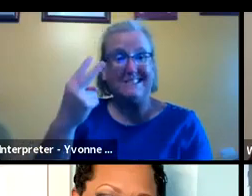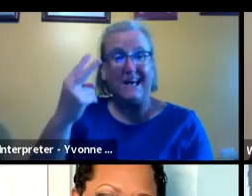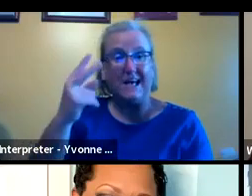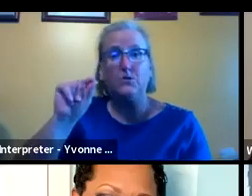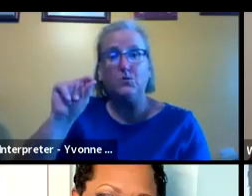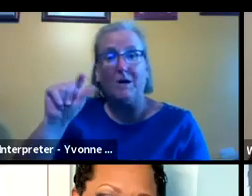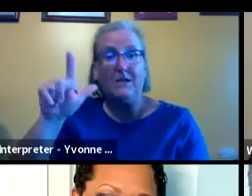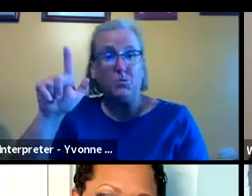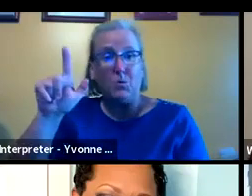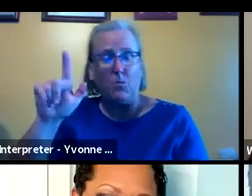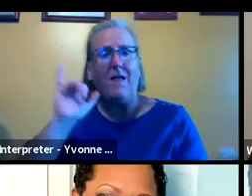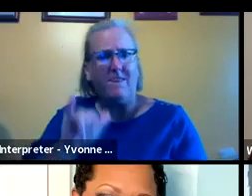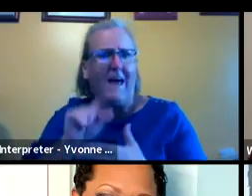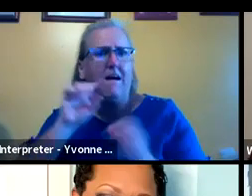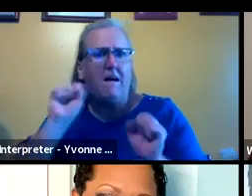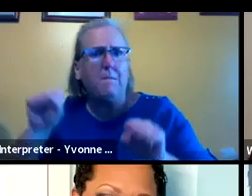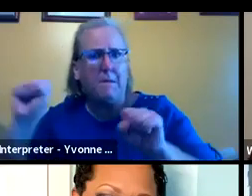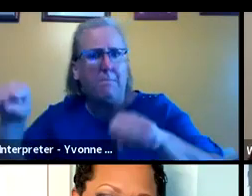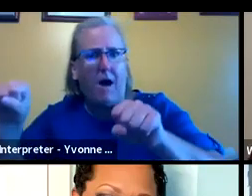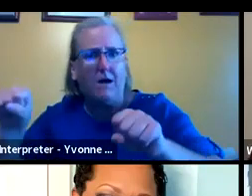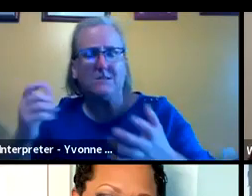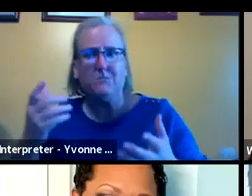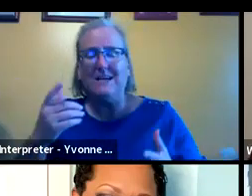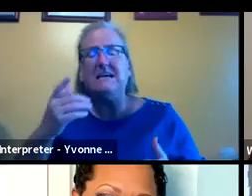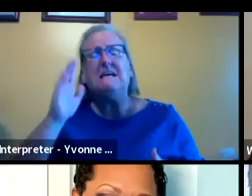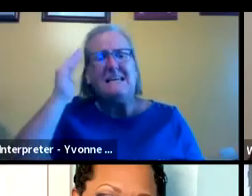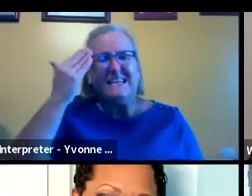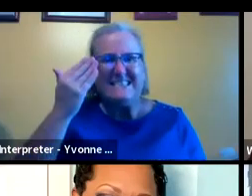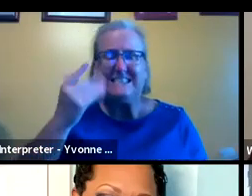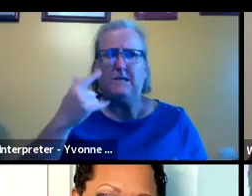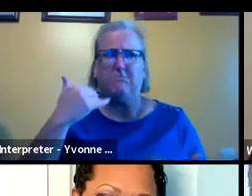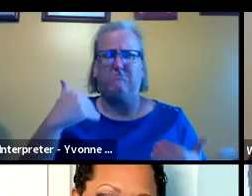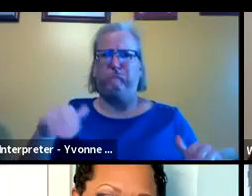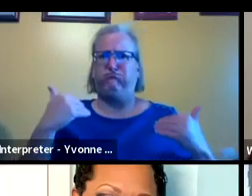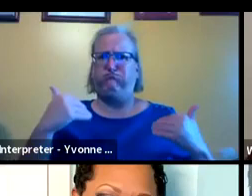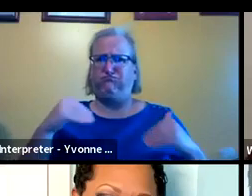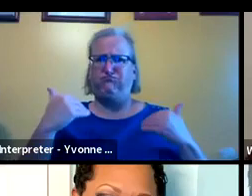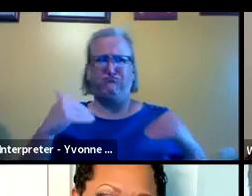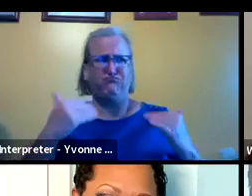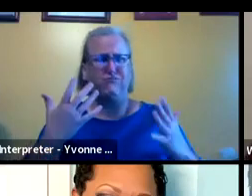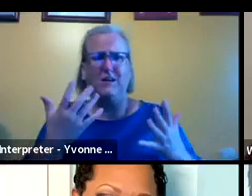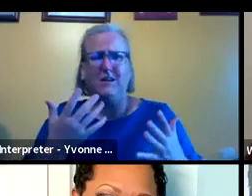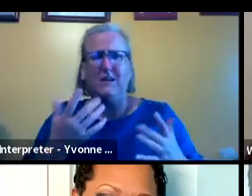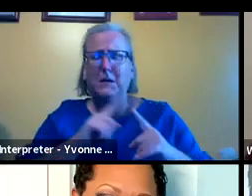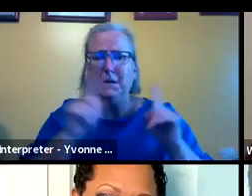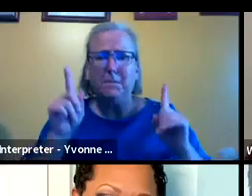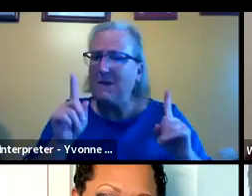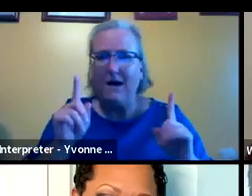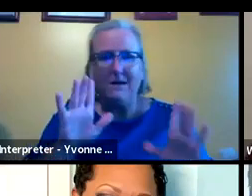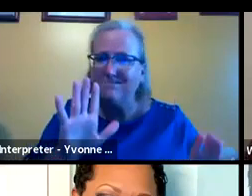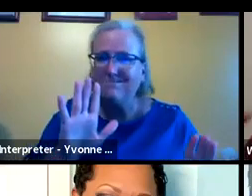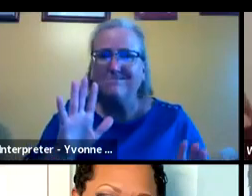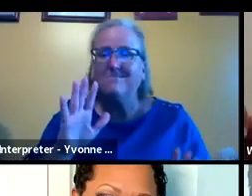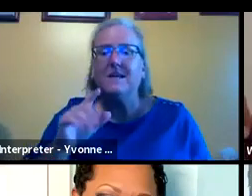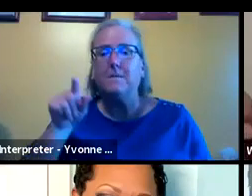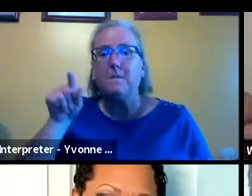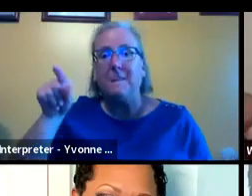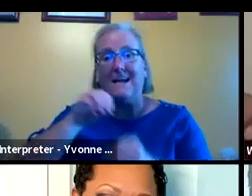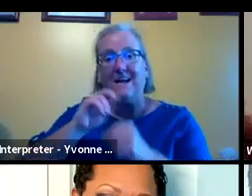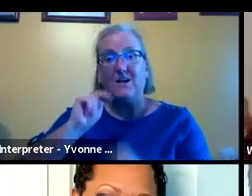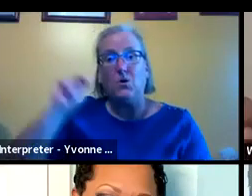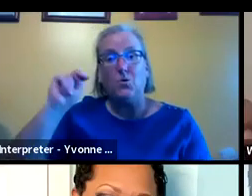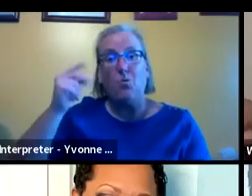seem extreme, the situation is extreme. Newsweek reported just today that the Cherokee County School District in North